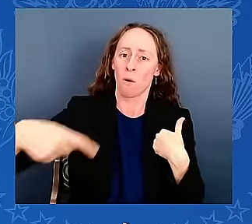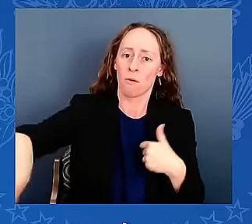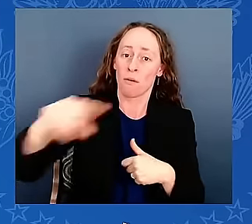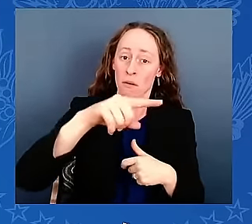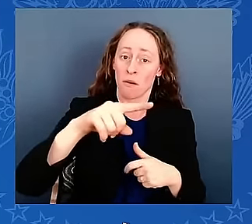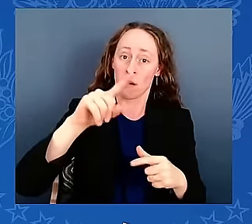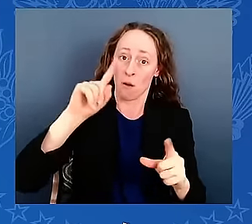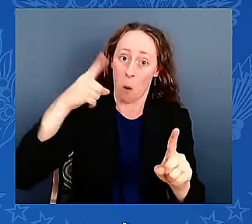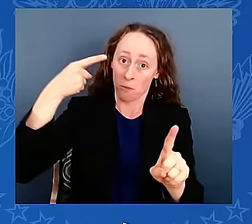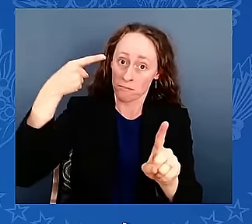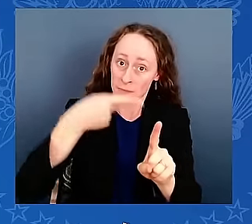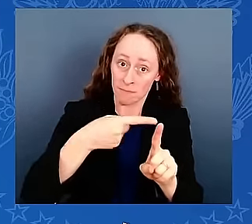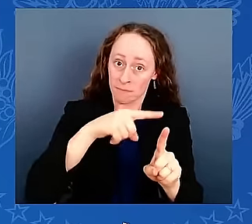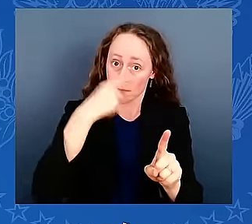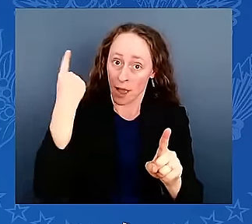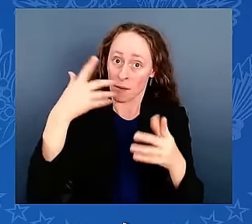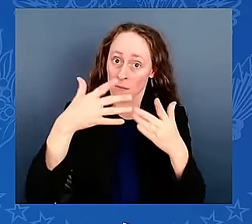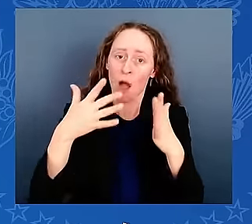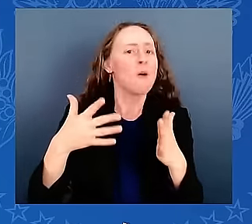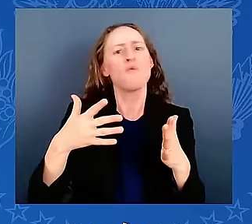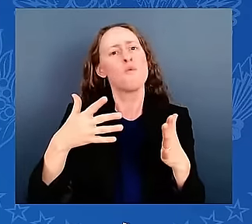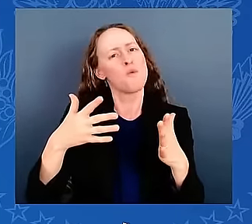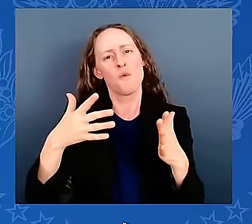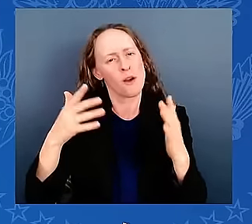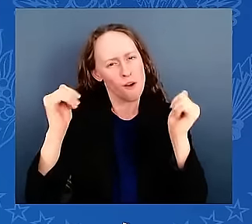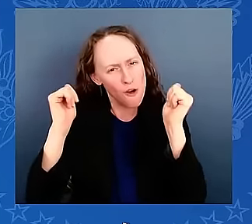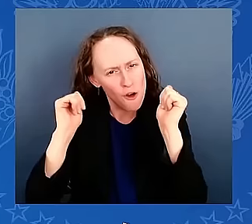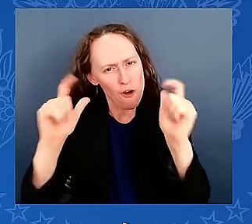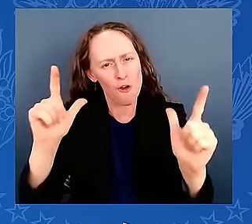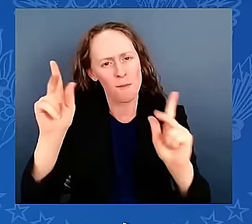nation forward in perfecting democracy.